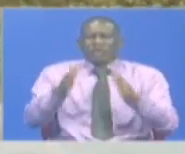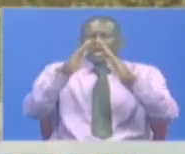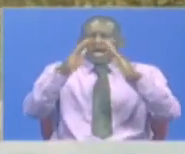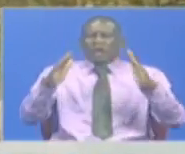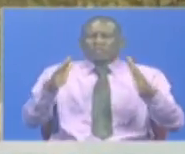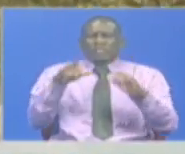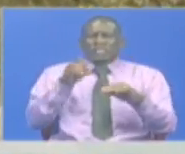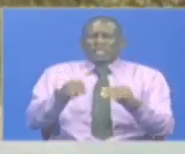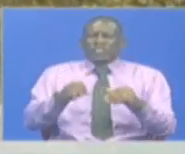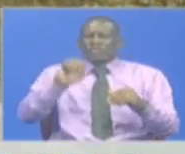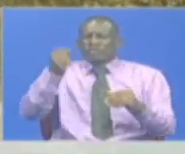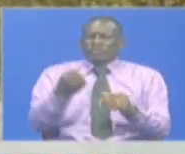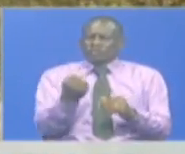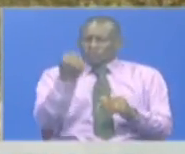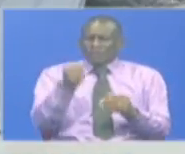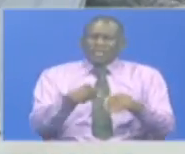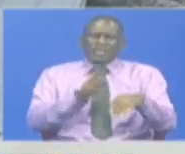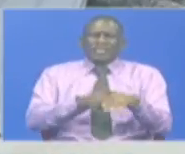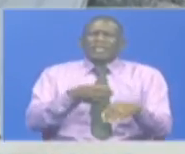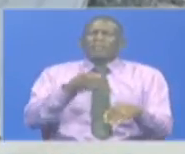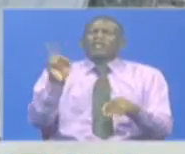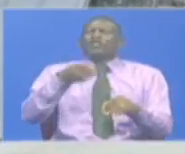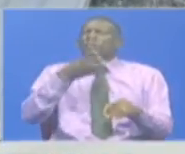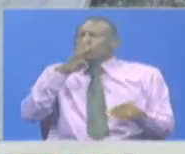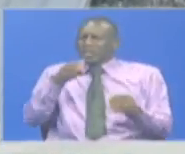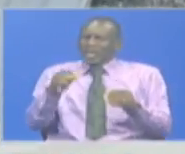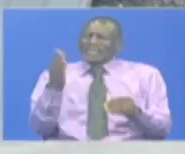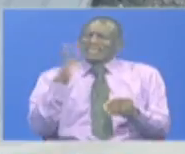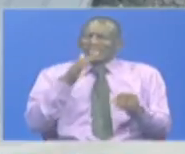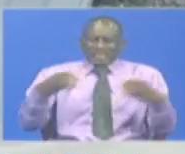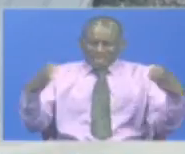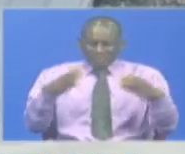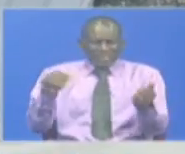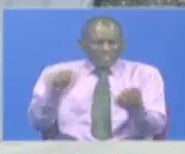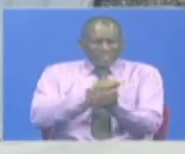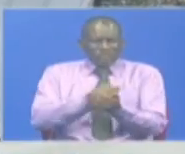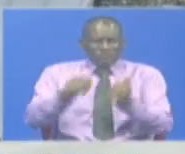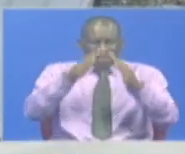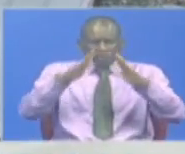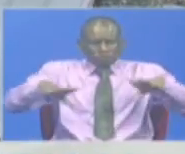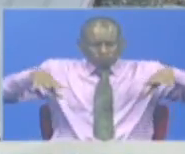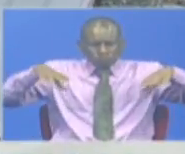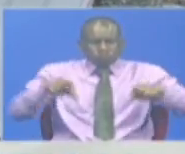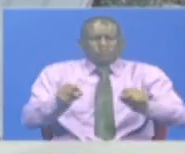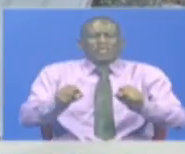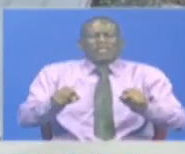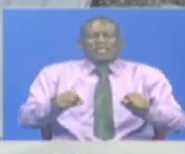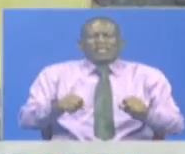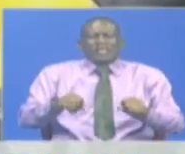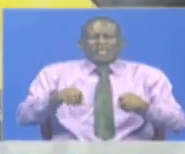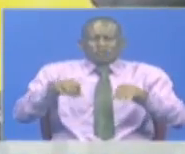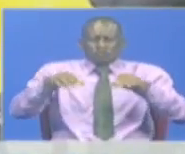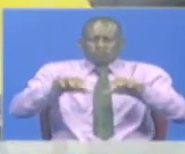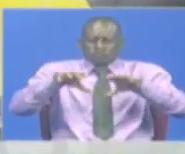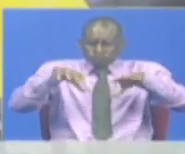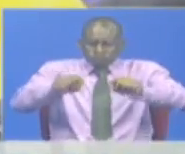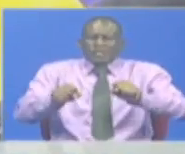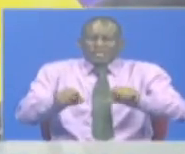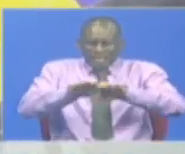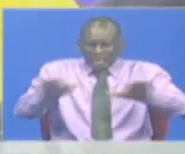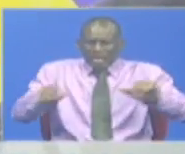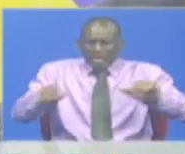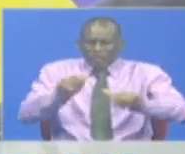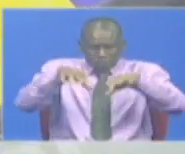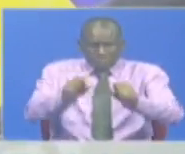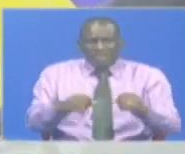Nairobi City Water and Sewerage Company demolished their houses to reclaim allegedly grabbed land. The company went on